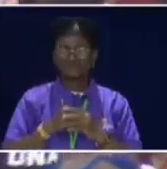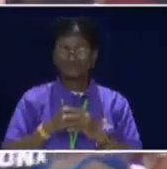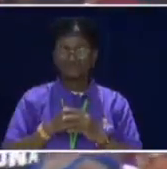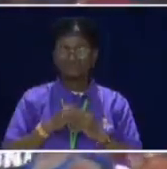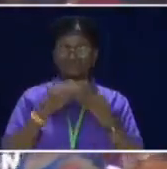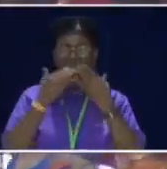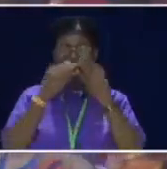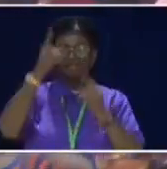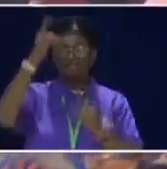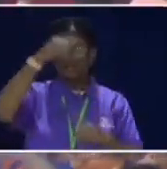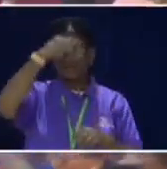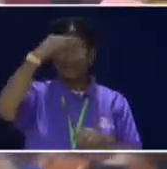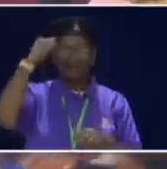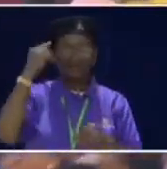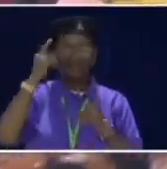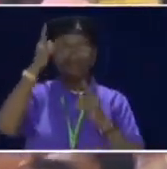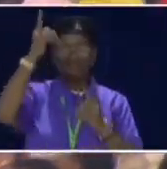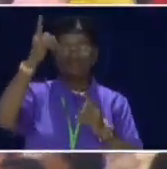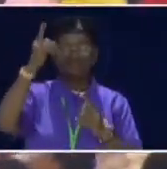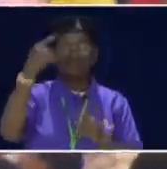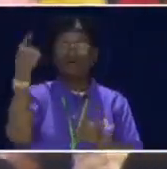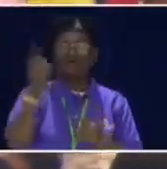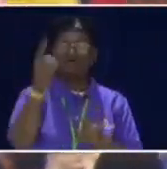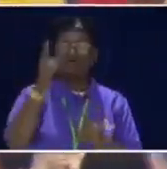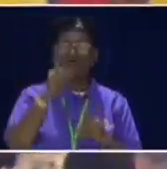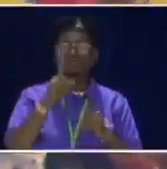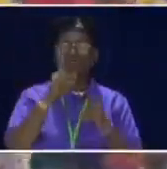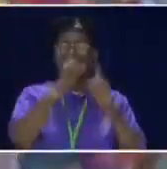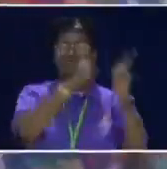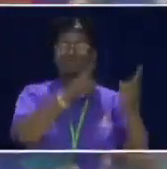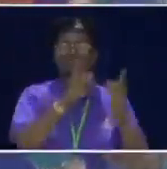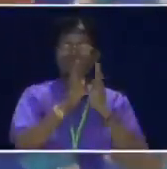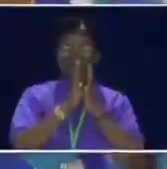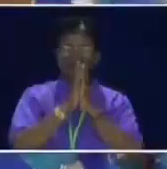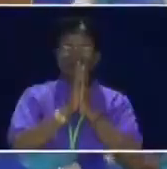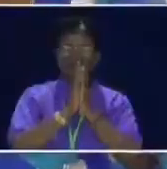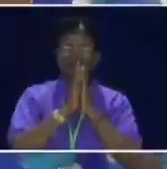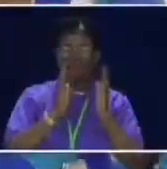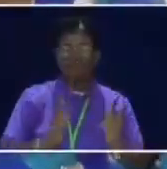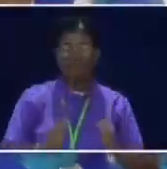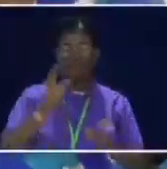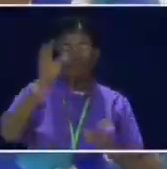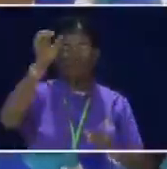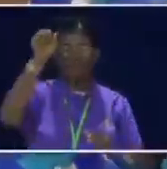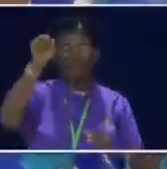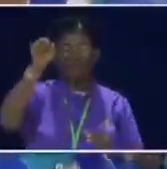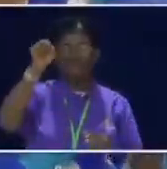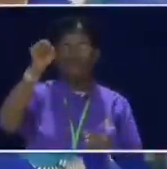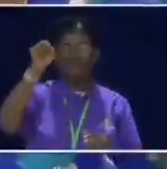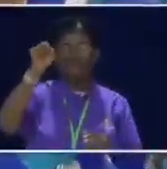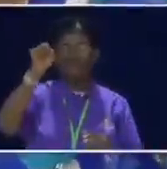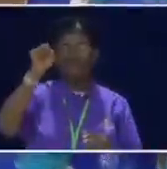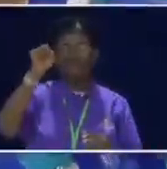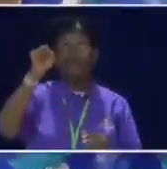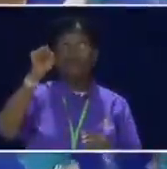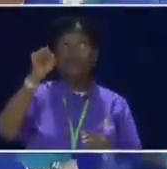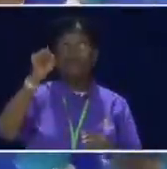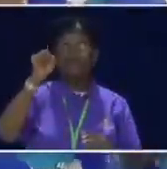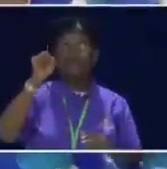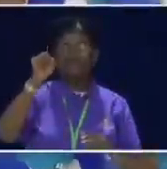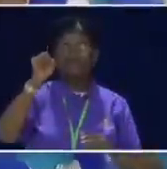Thank you because you always answer prayers. I do pray ni tori pe enko adura wa ni gbogbo igba.